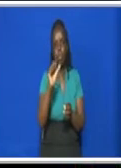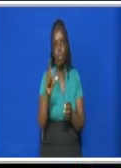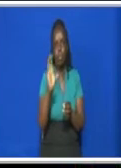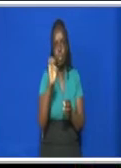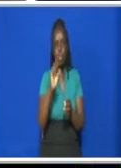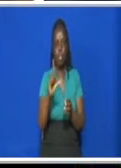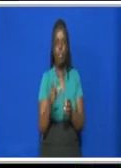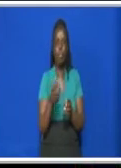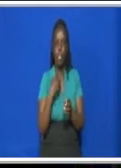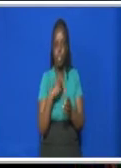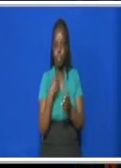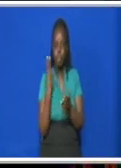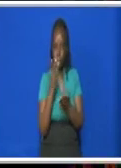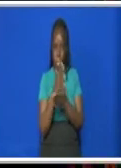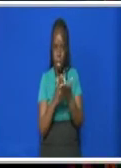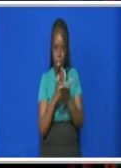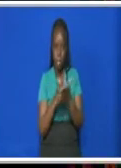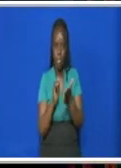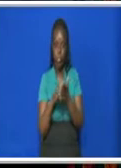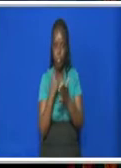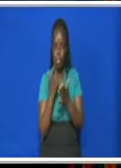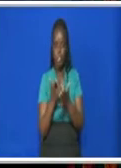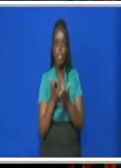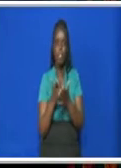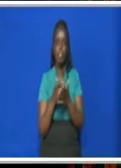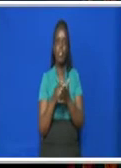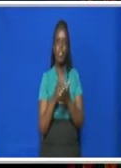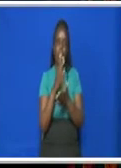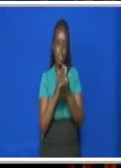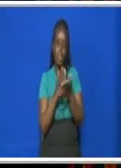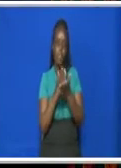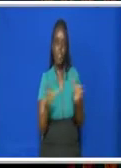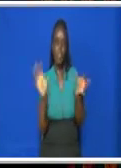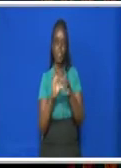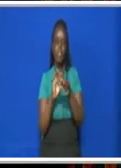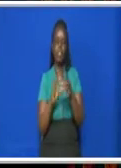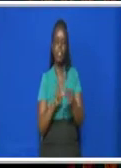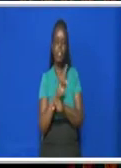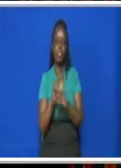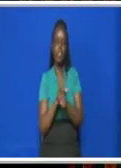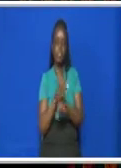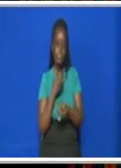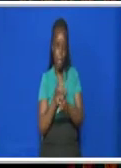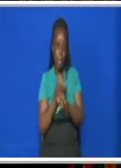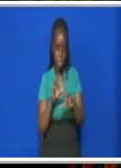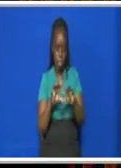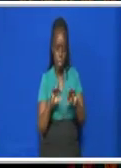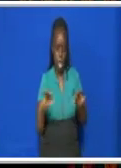half cells. That is one of the components. The electrodes in the half cell are connected using metallic wire. These are wire.